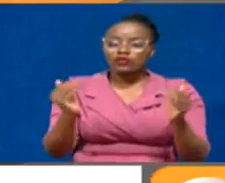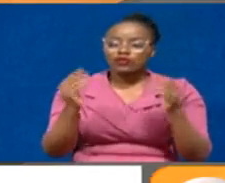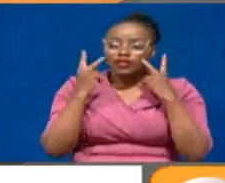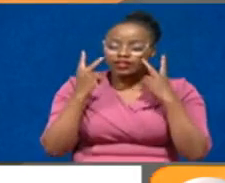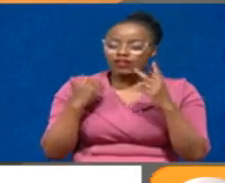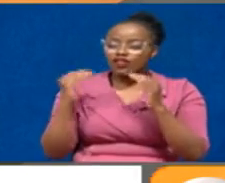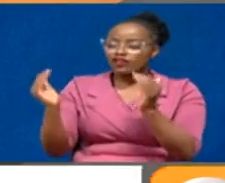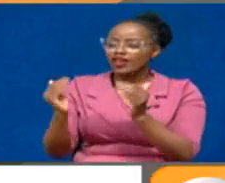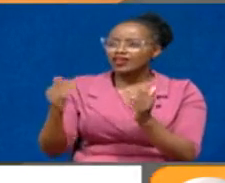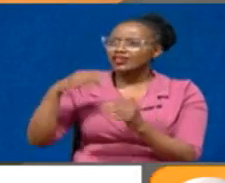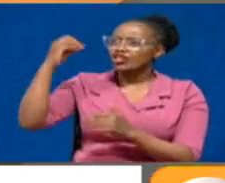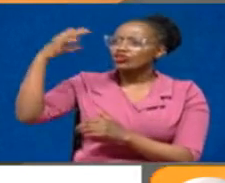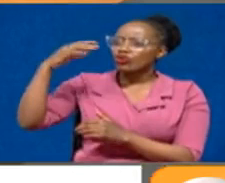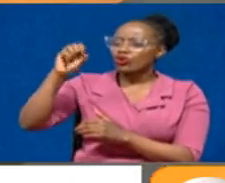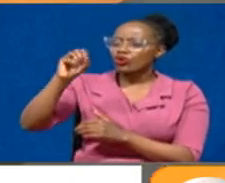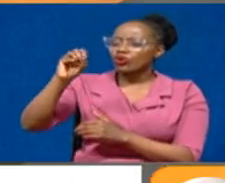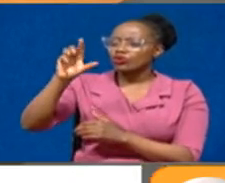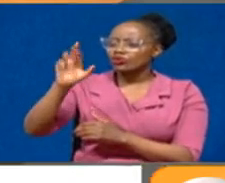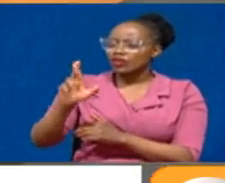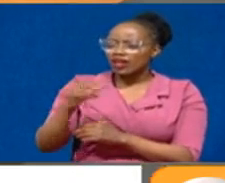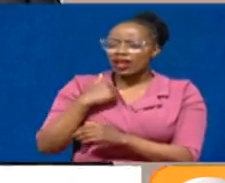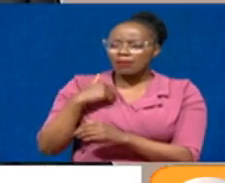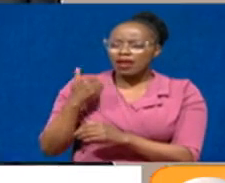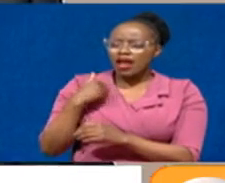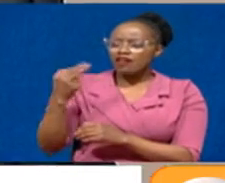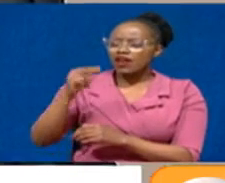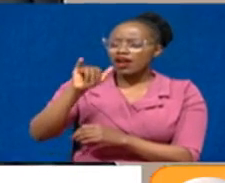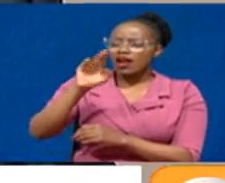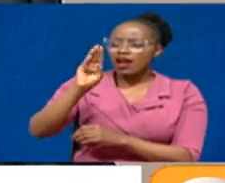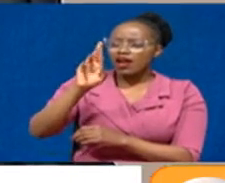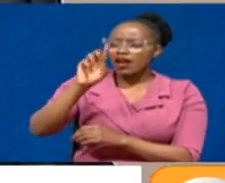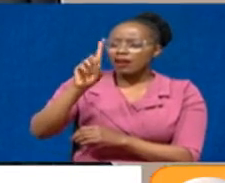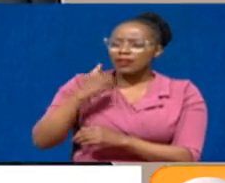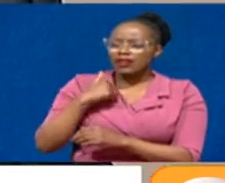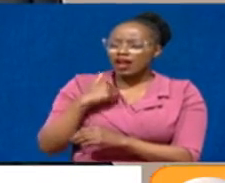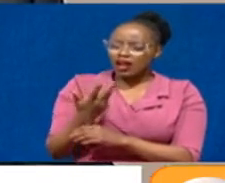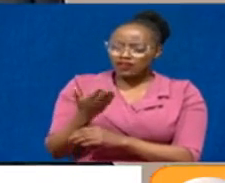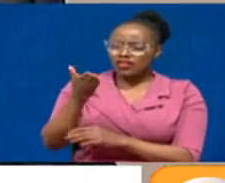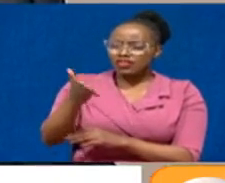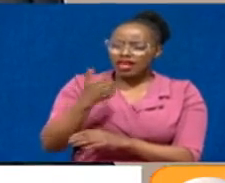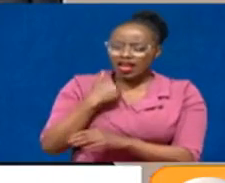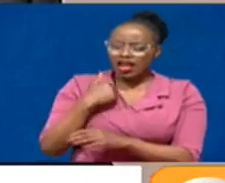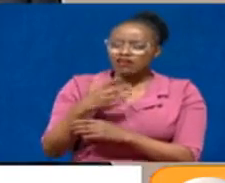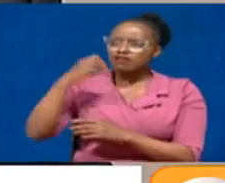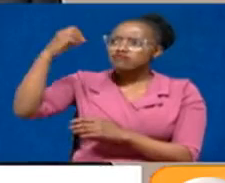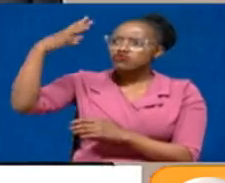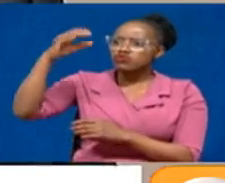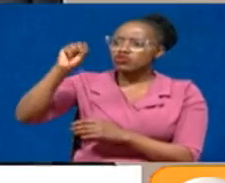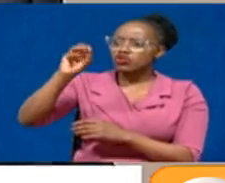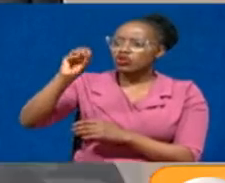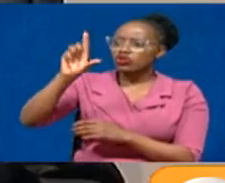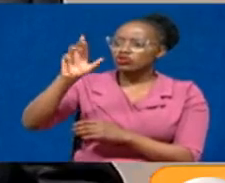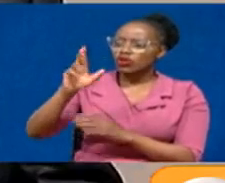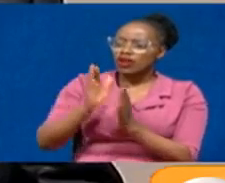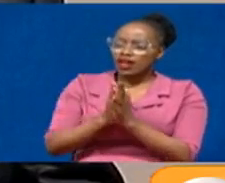the law, it encourages solar. Me, myself, I run a hybrid. I do have a borehole installed with a solar